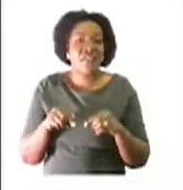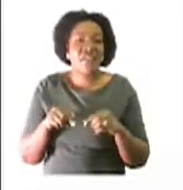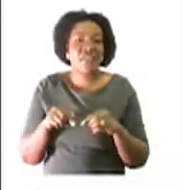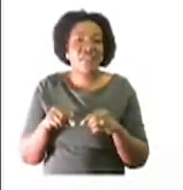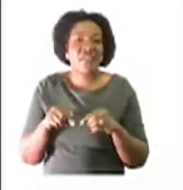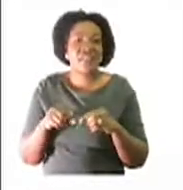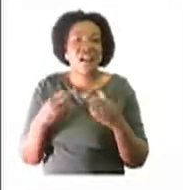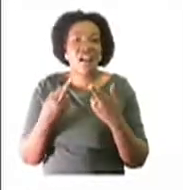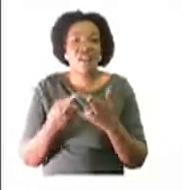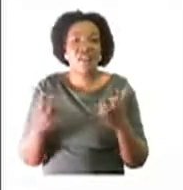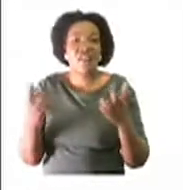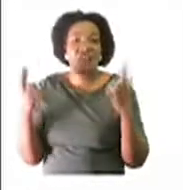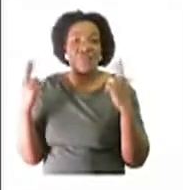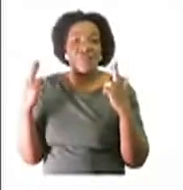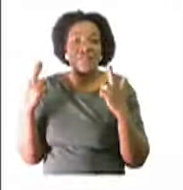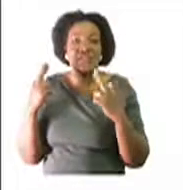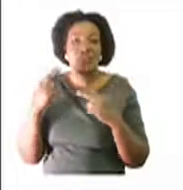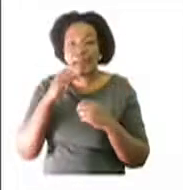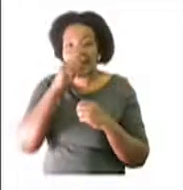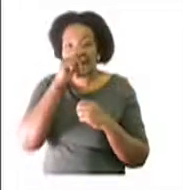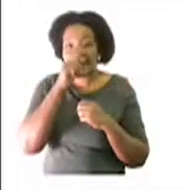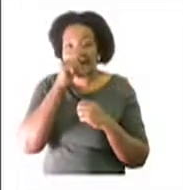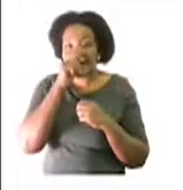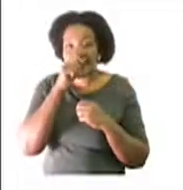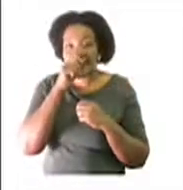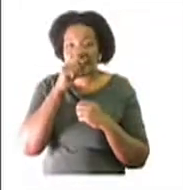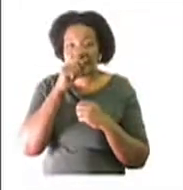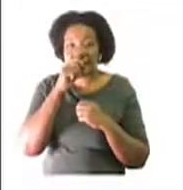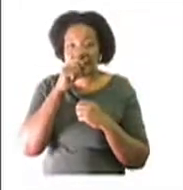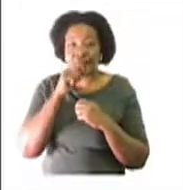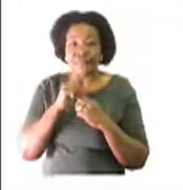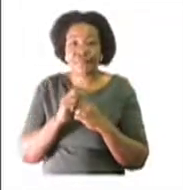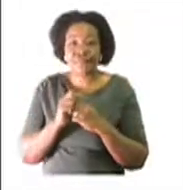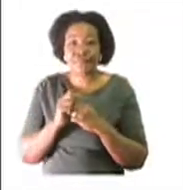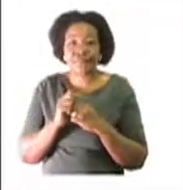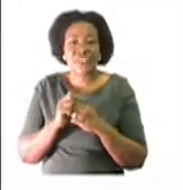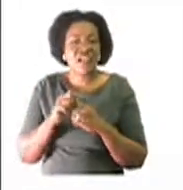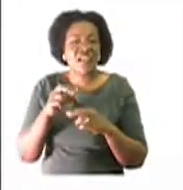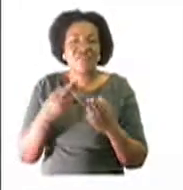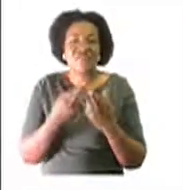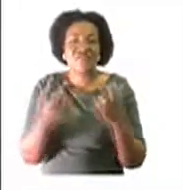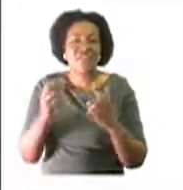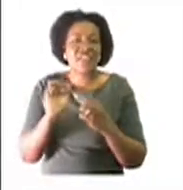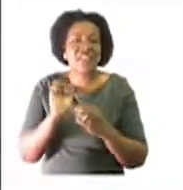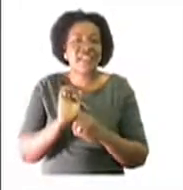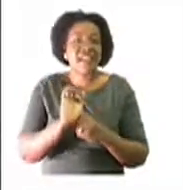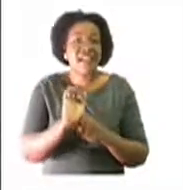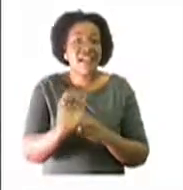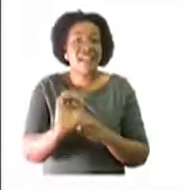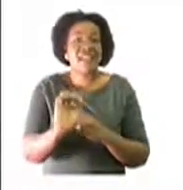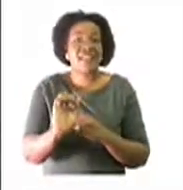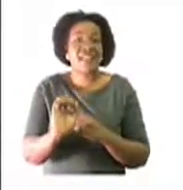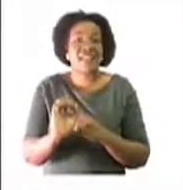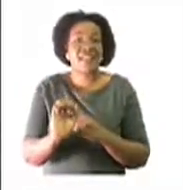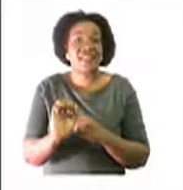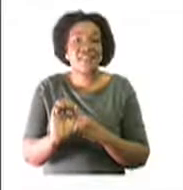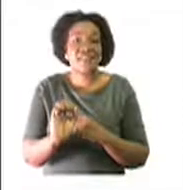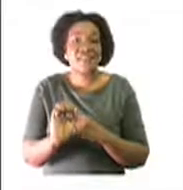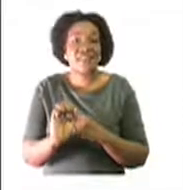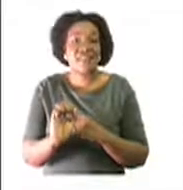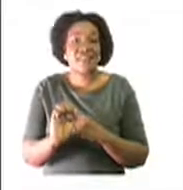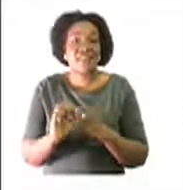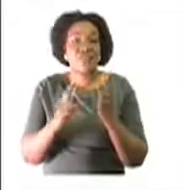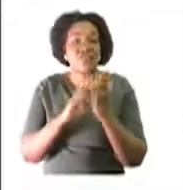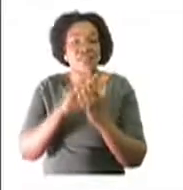my sister. This room is hers. The room belongs to my